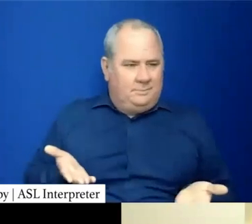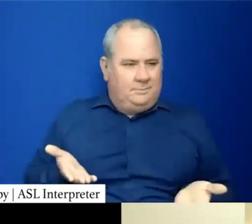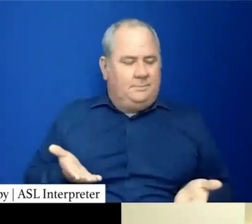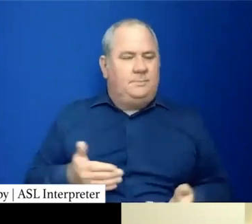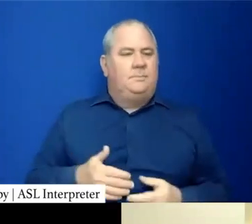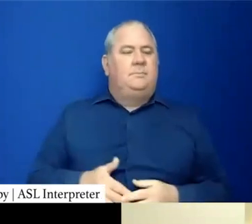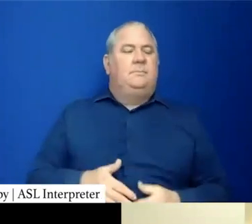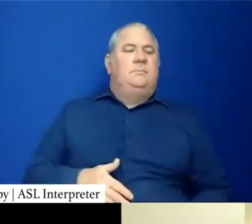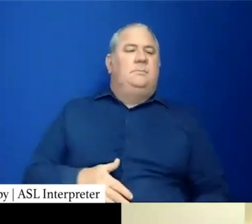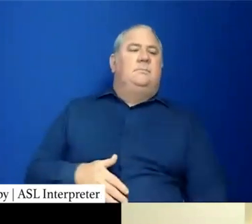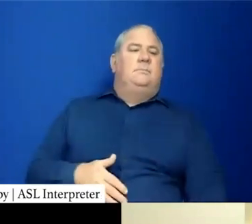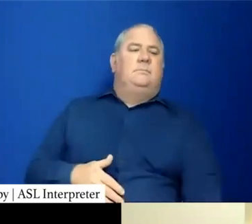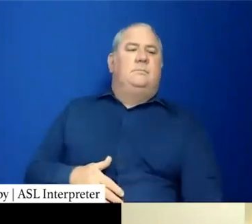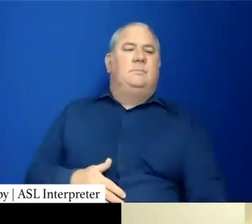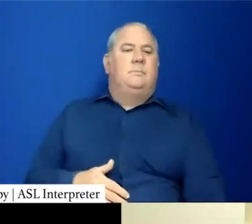I know someone who,